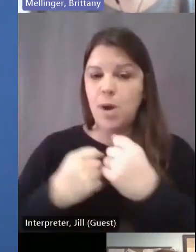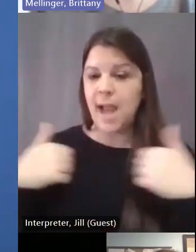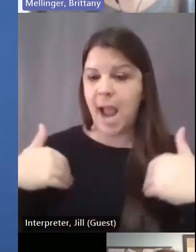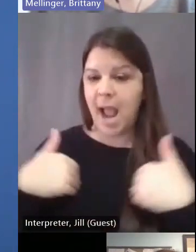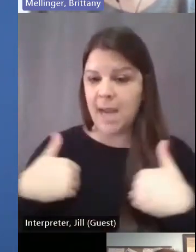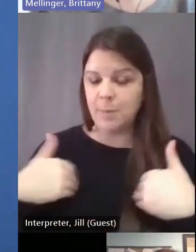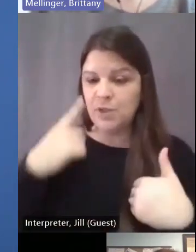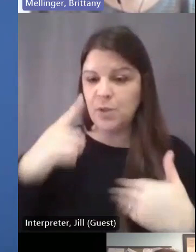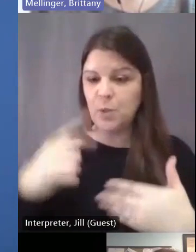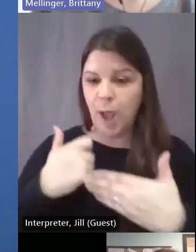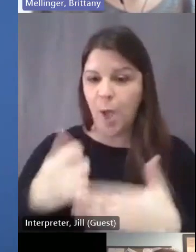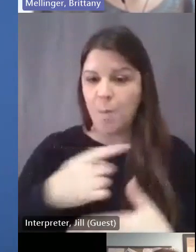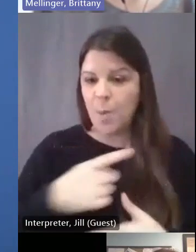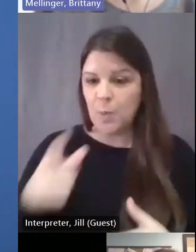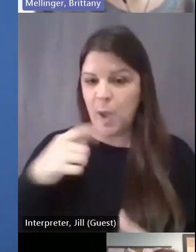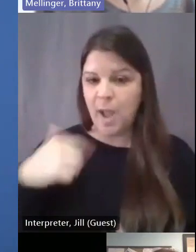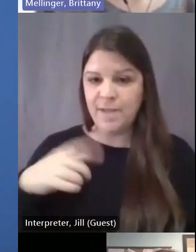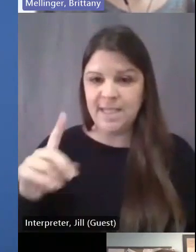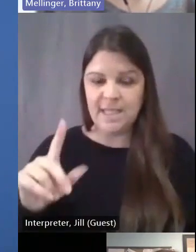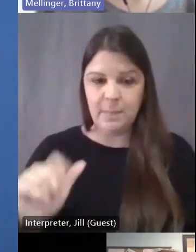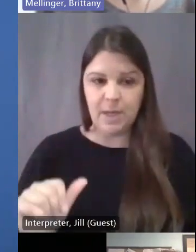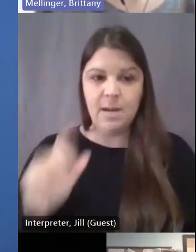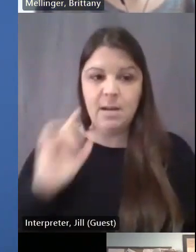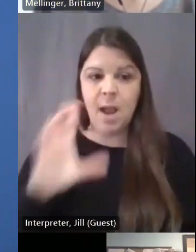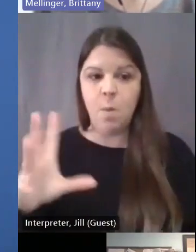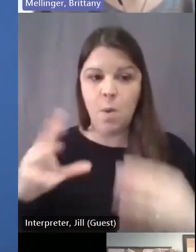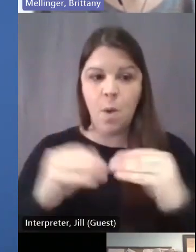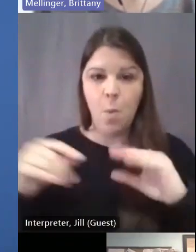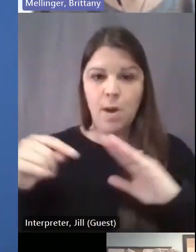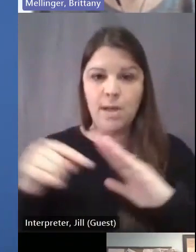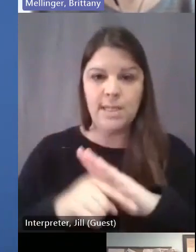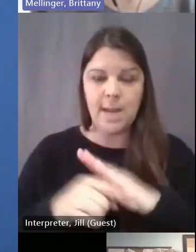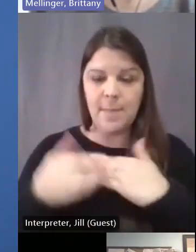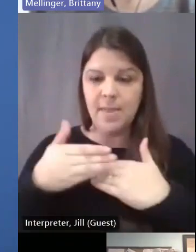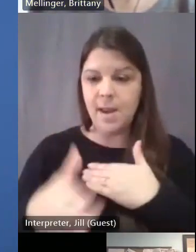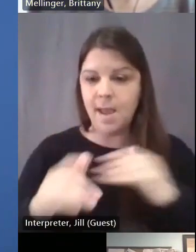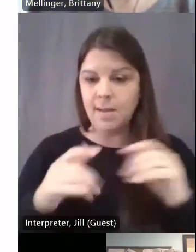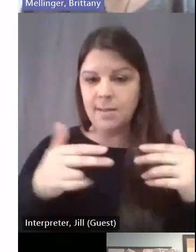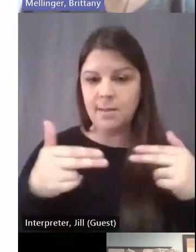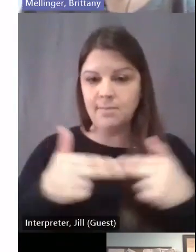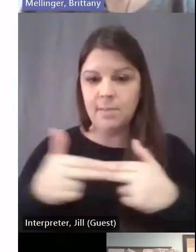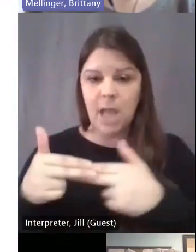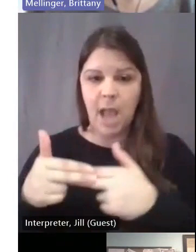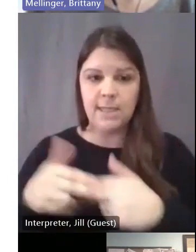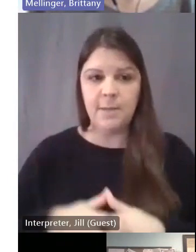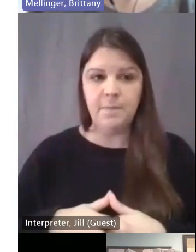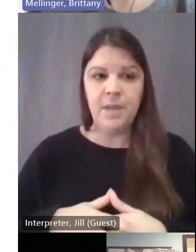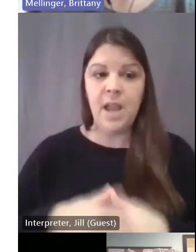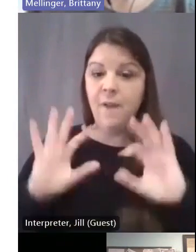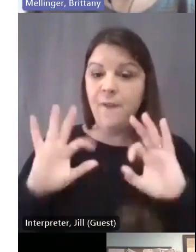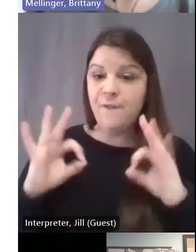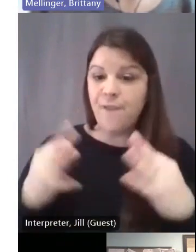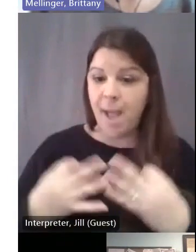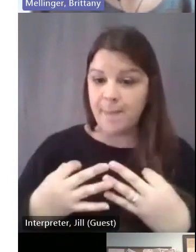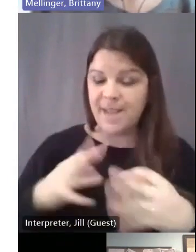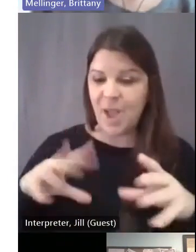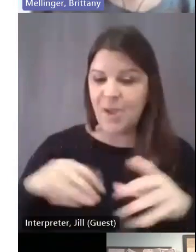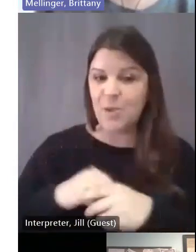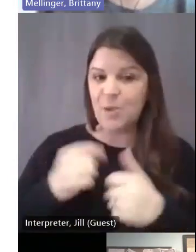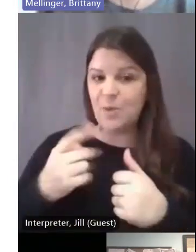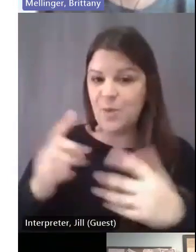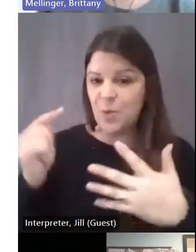detail about some of these protected classes in the slides ahead. So familial status includes a couple